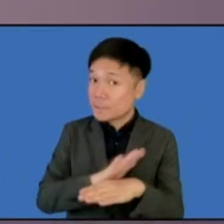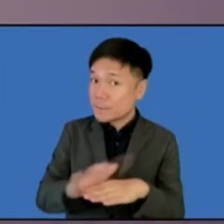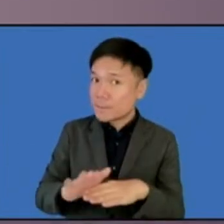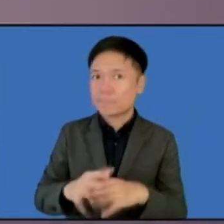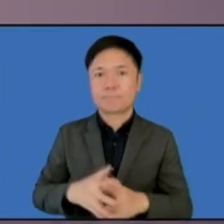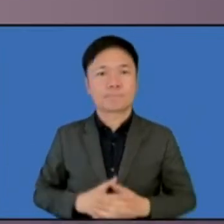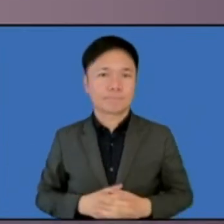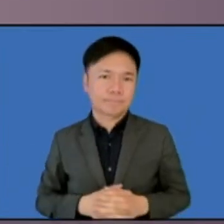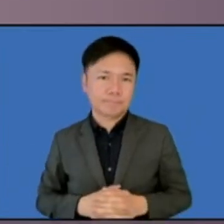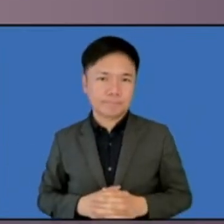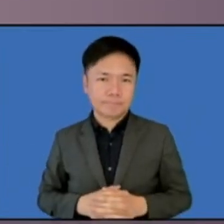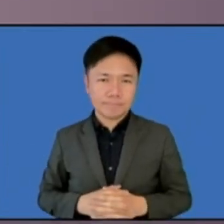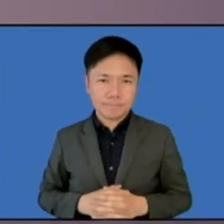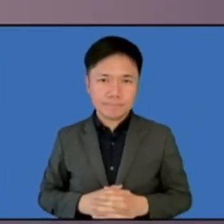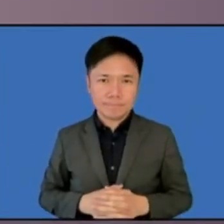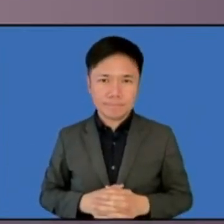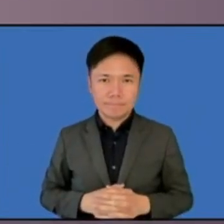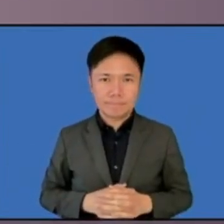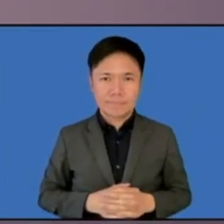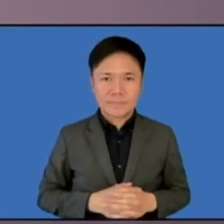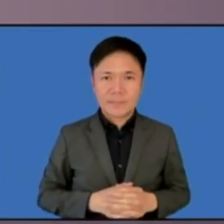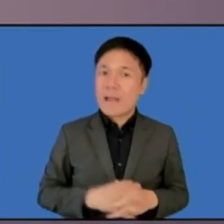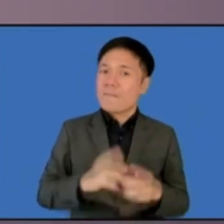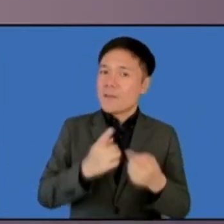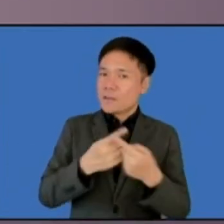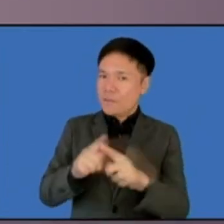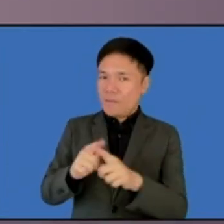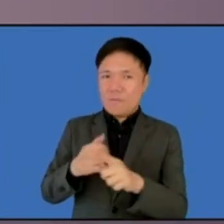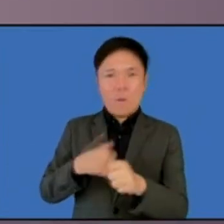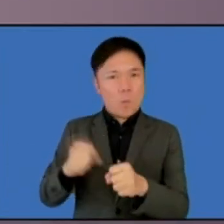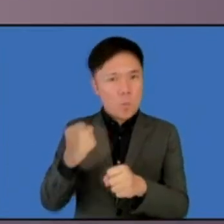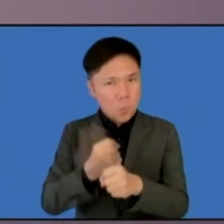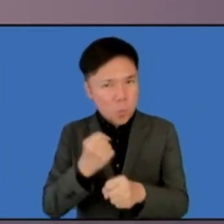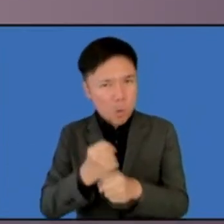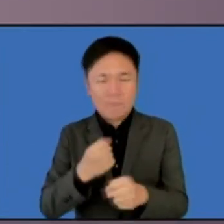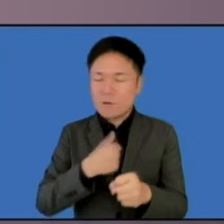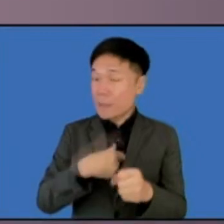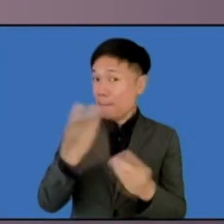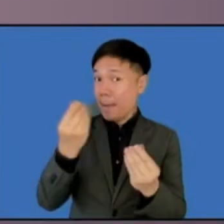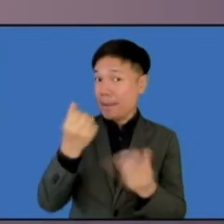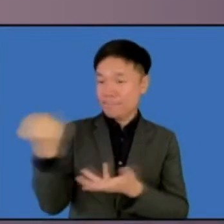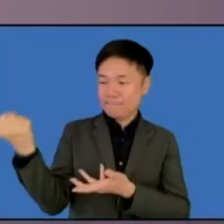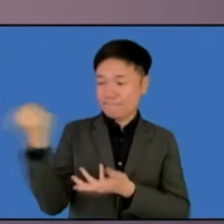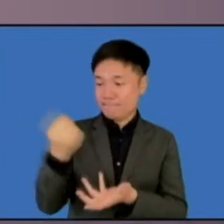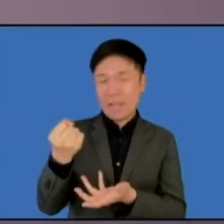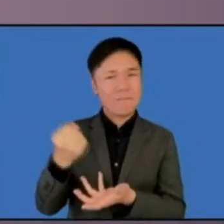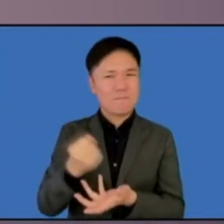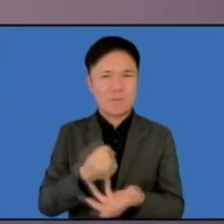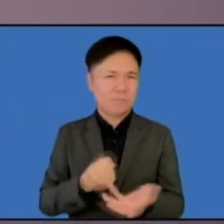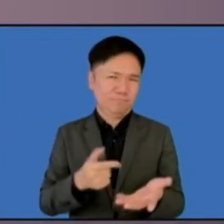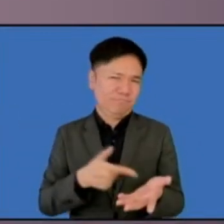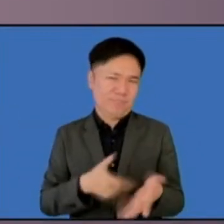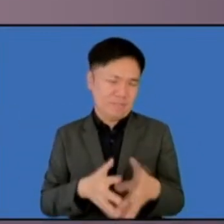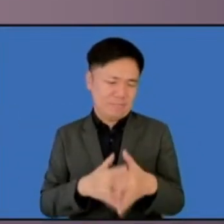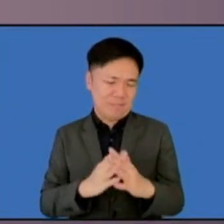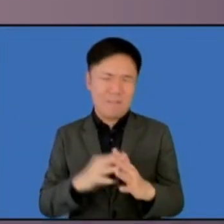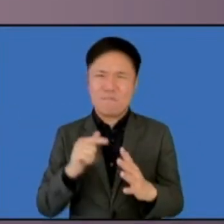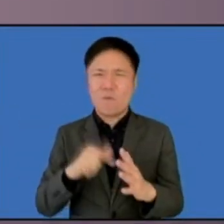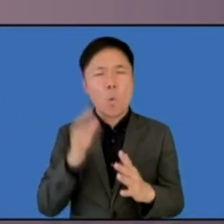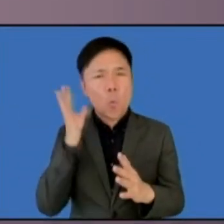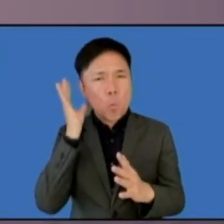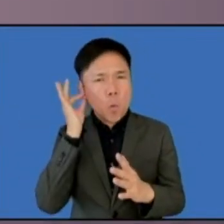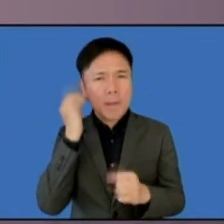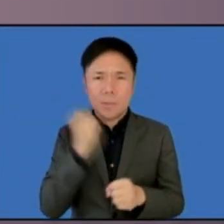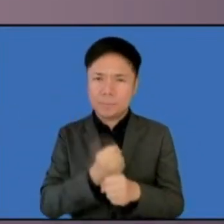ministries. Additionally, a state microfinance fund was established to support women migrants.